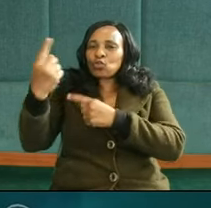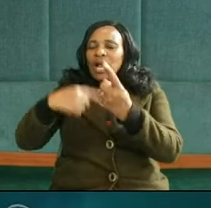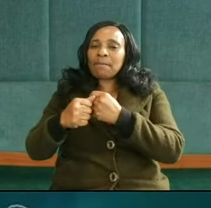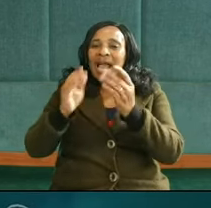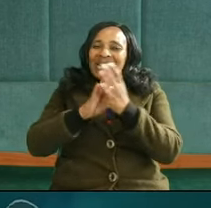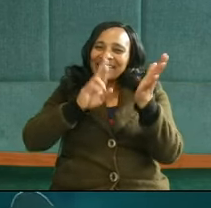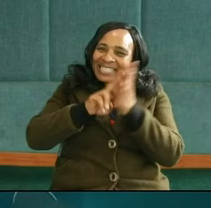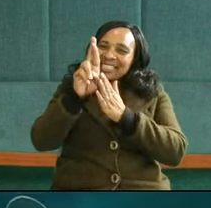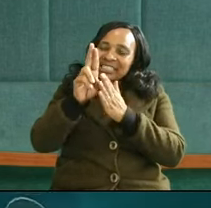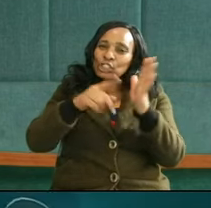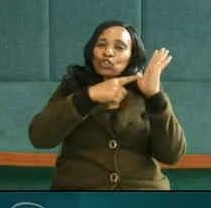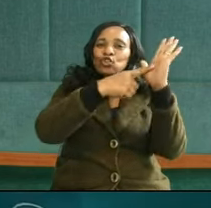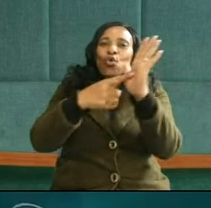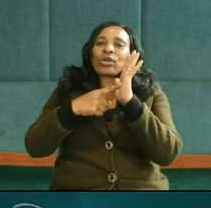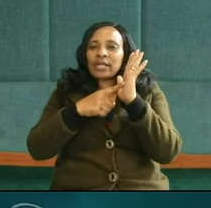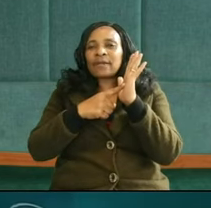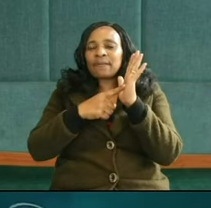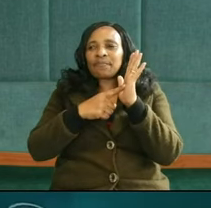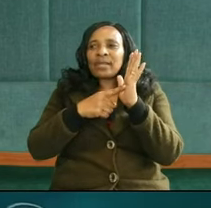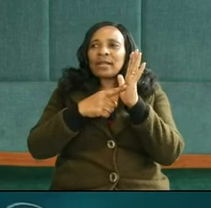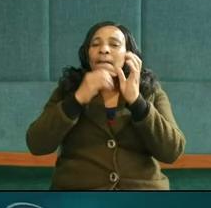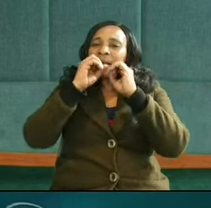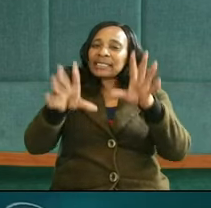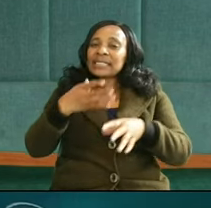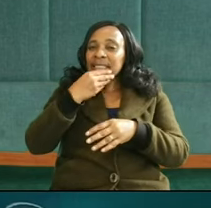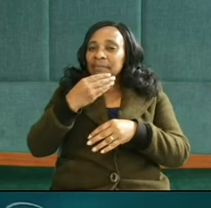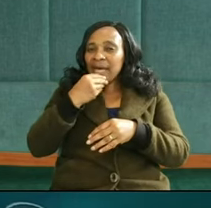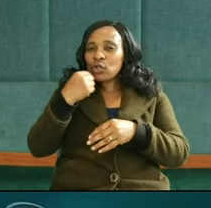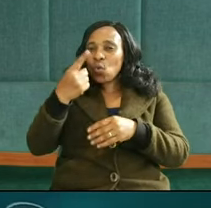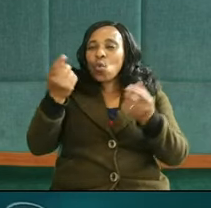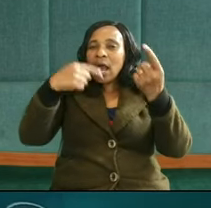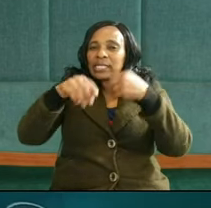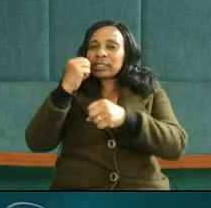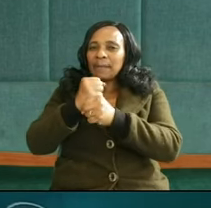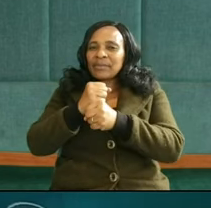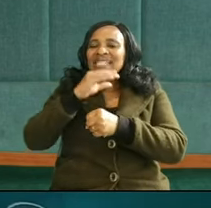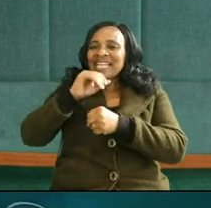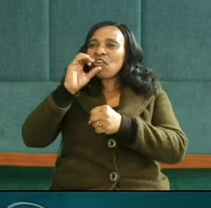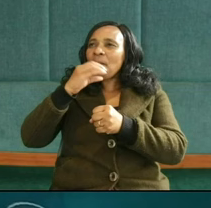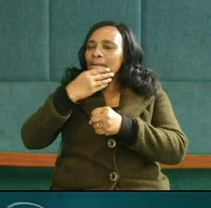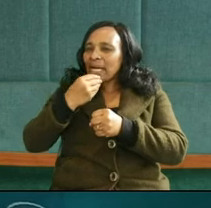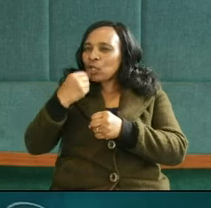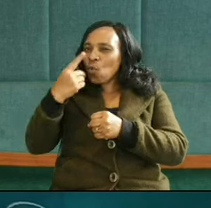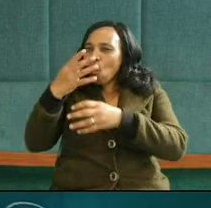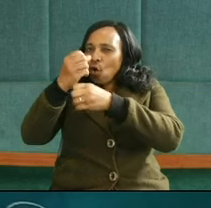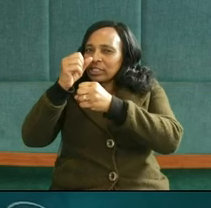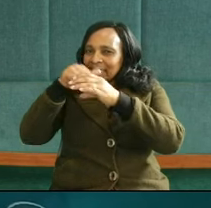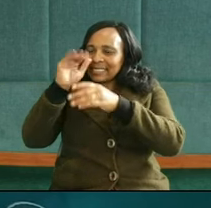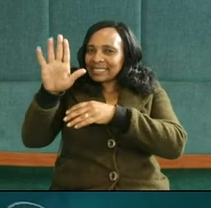righteousness be revealed. Blessed is the man who does this, and the son of man who lays hold on it, who keeps